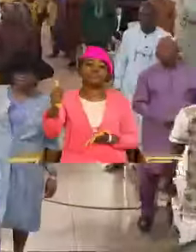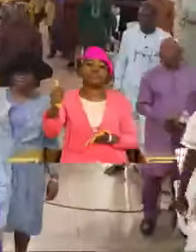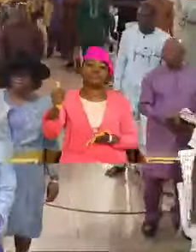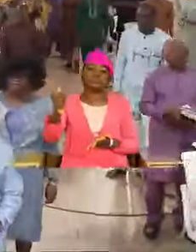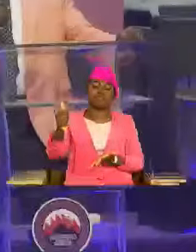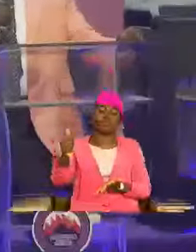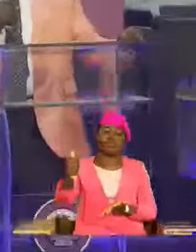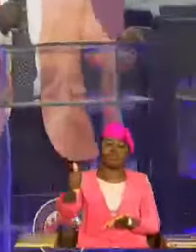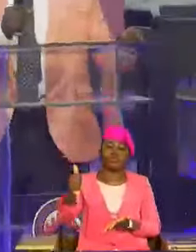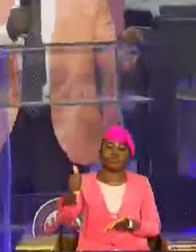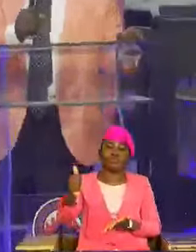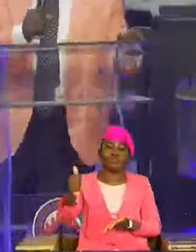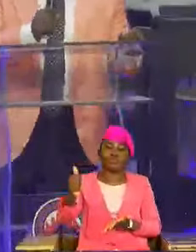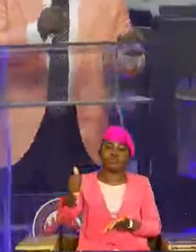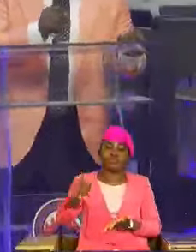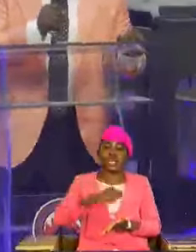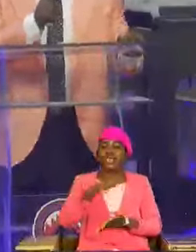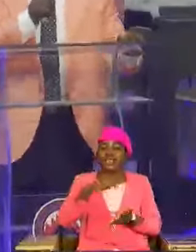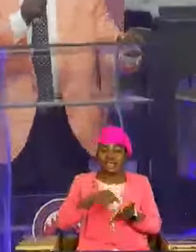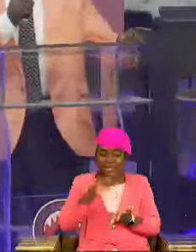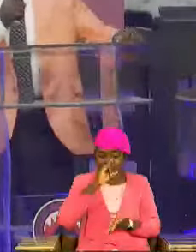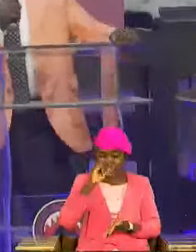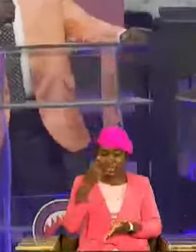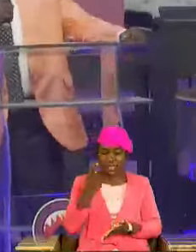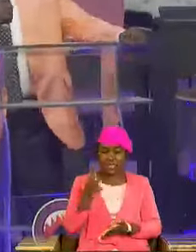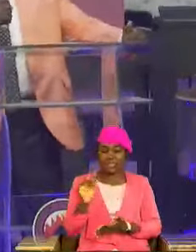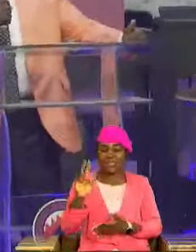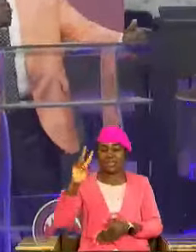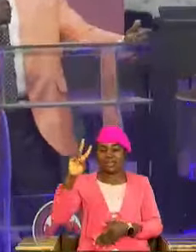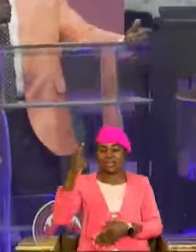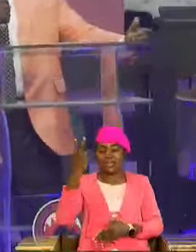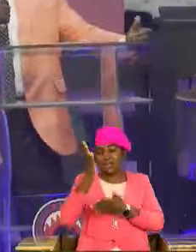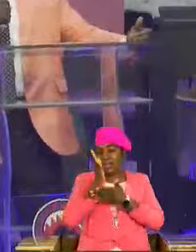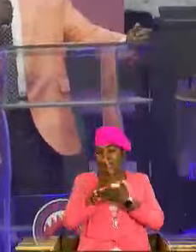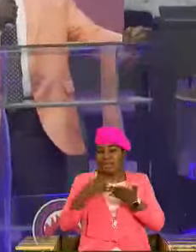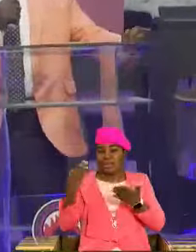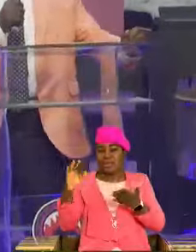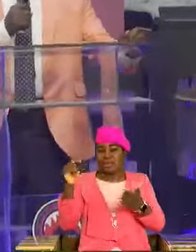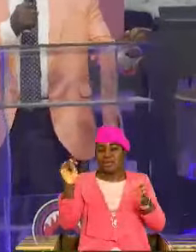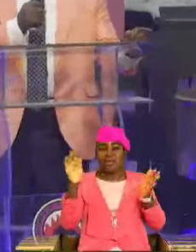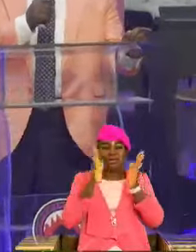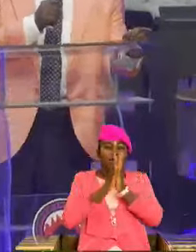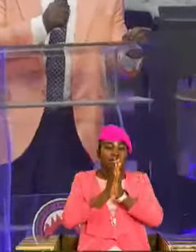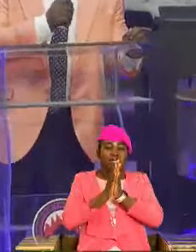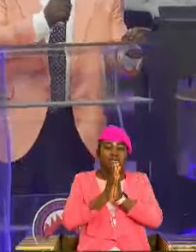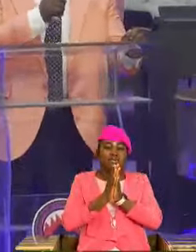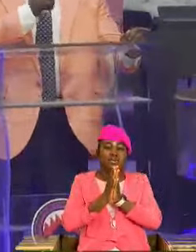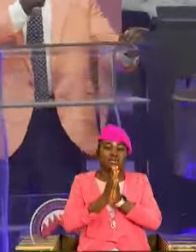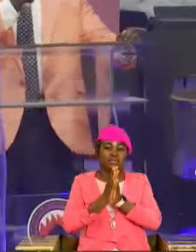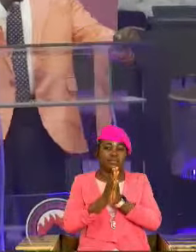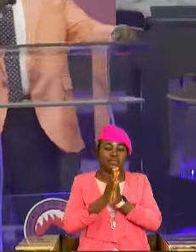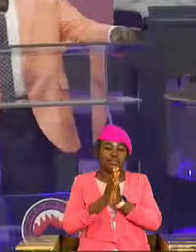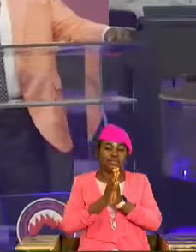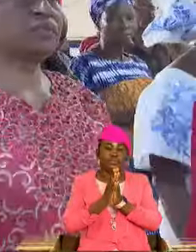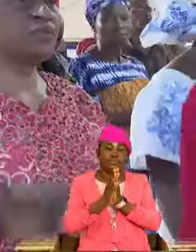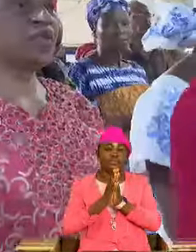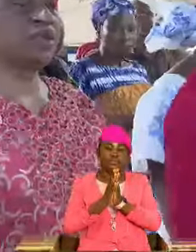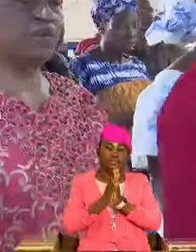pray this is the second session paralyzing marriage